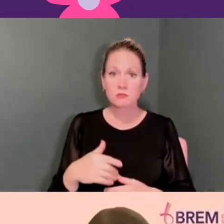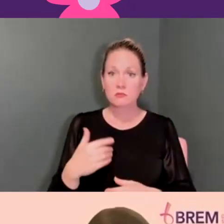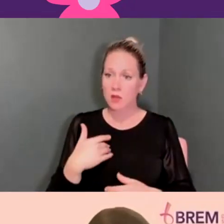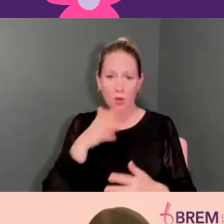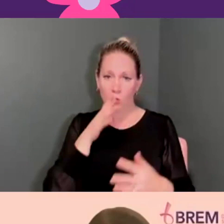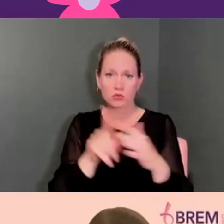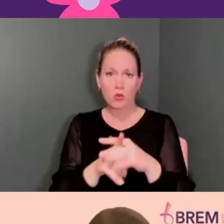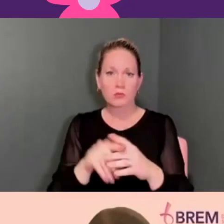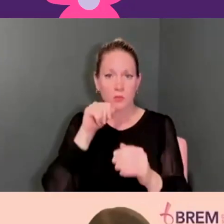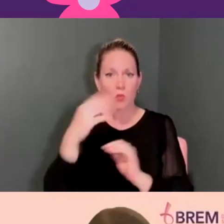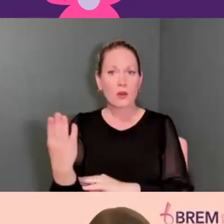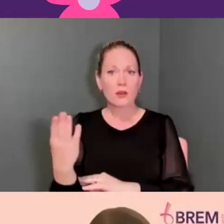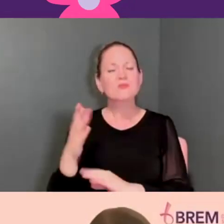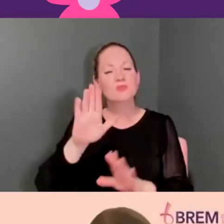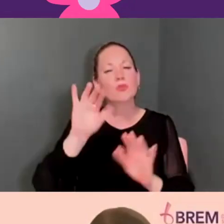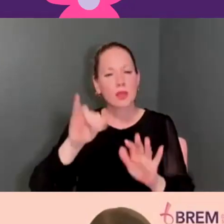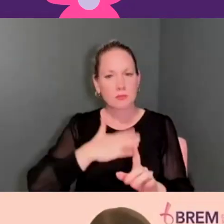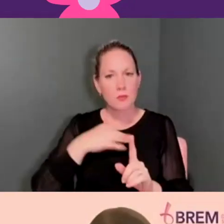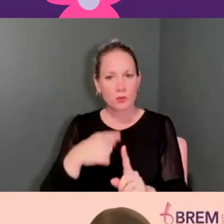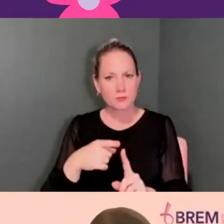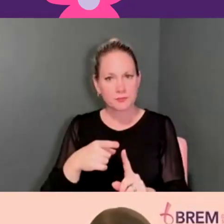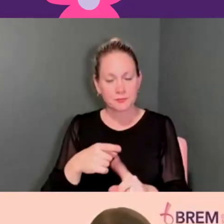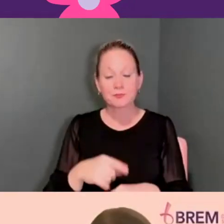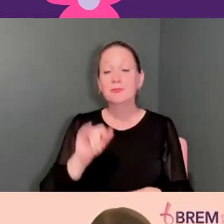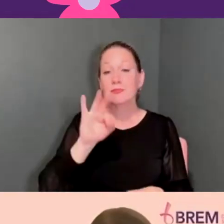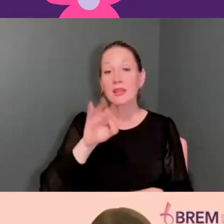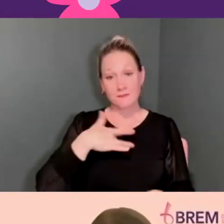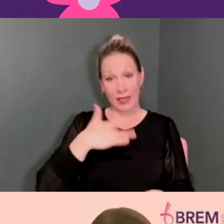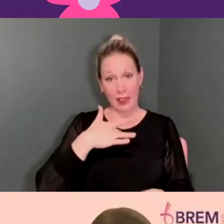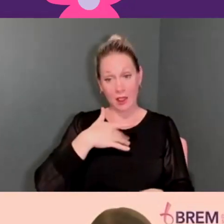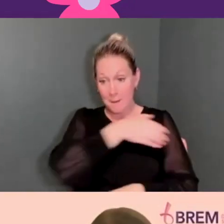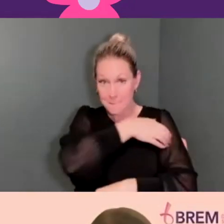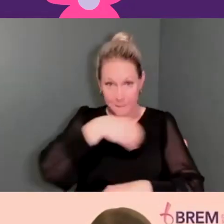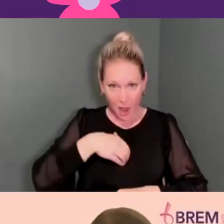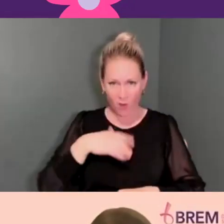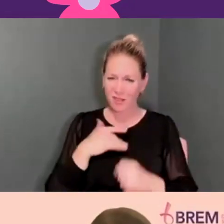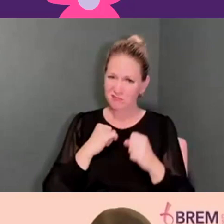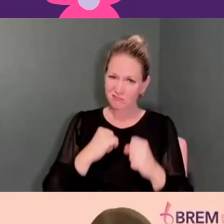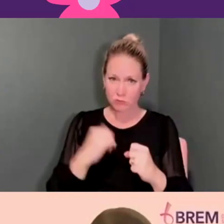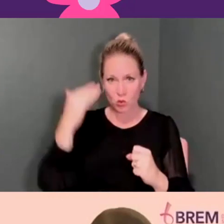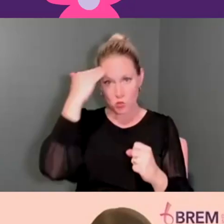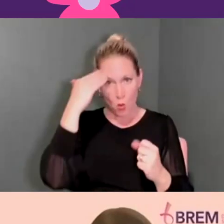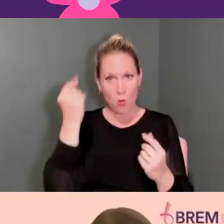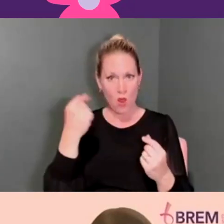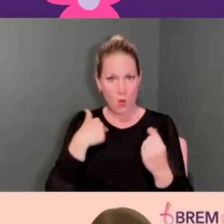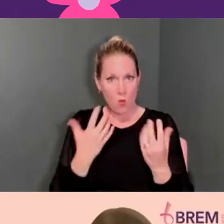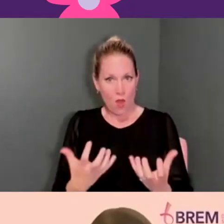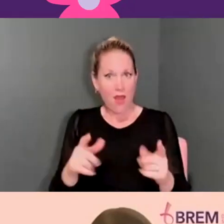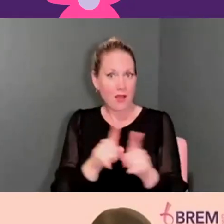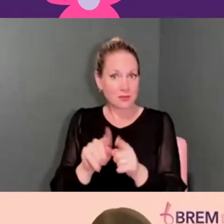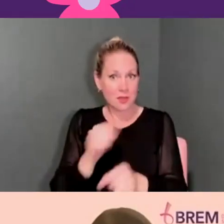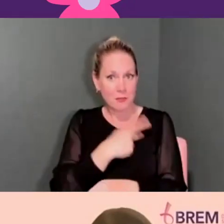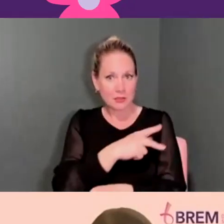so that's my point. If you are empowered and you know what you want as a patient, and in order for you to do that, you have to